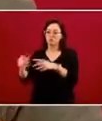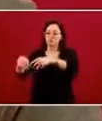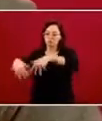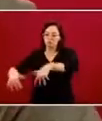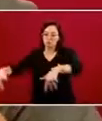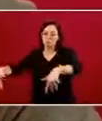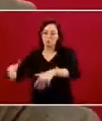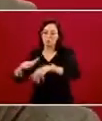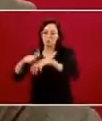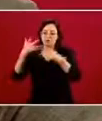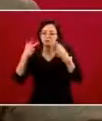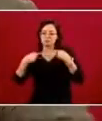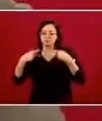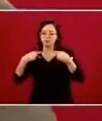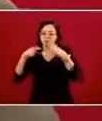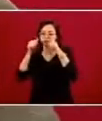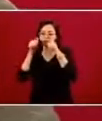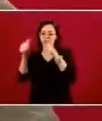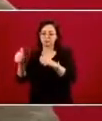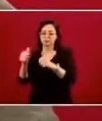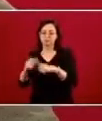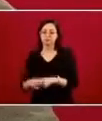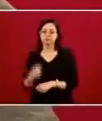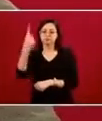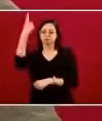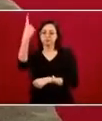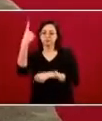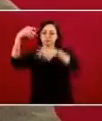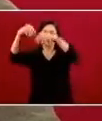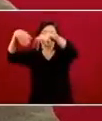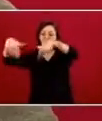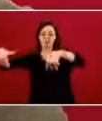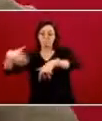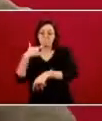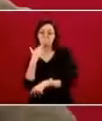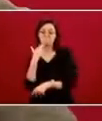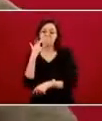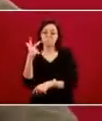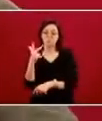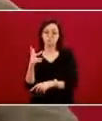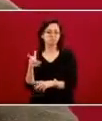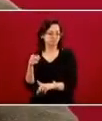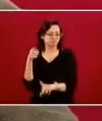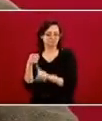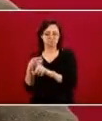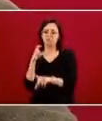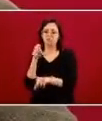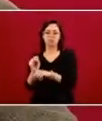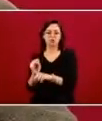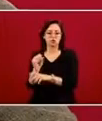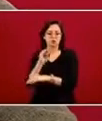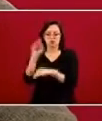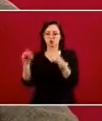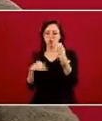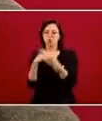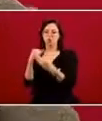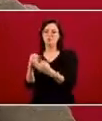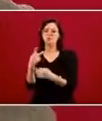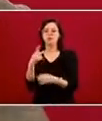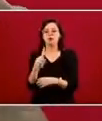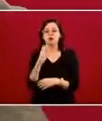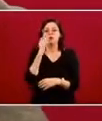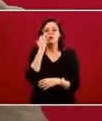top-notch specialists are providing training for our less specialized doctors, and then those to the less specialized doctors, and then we